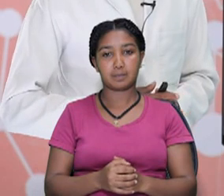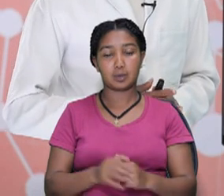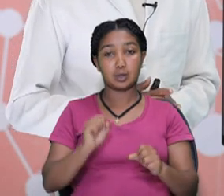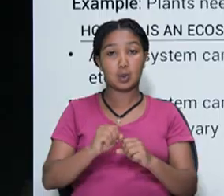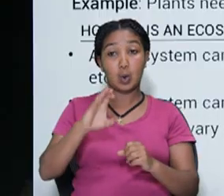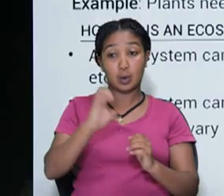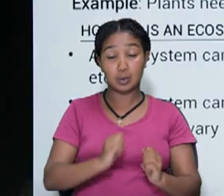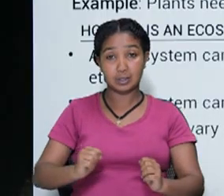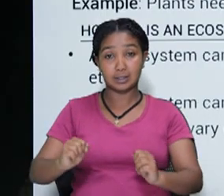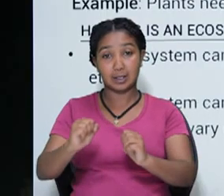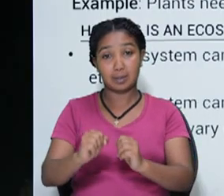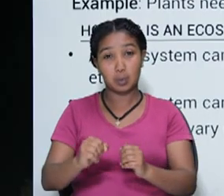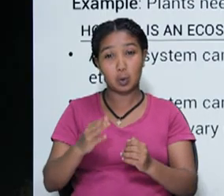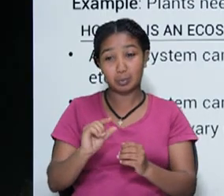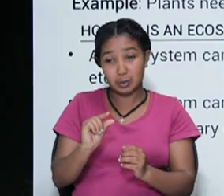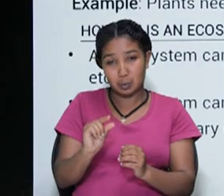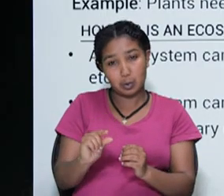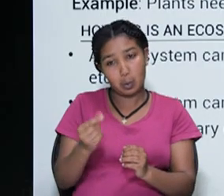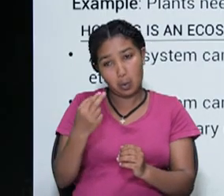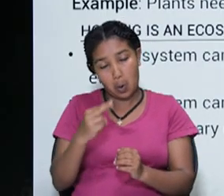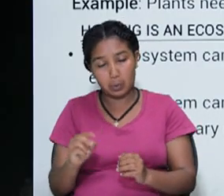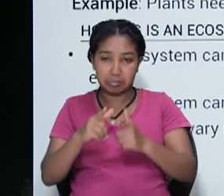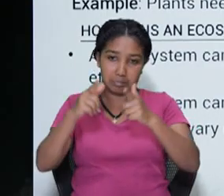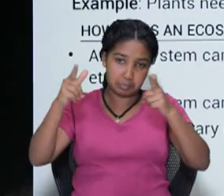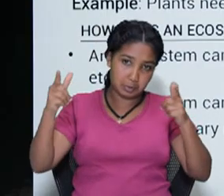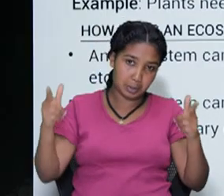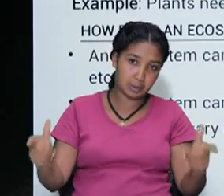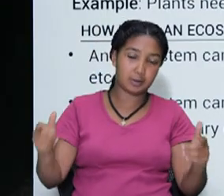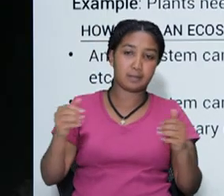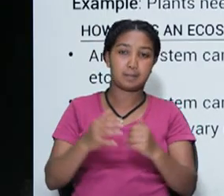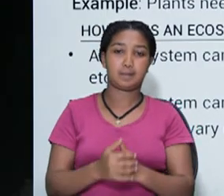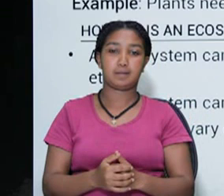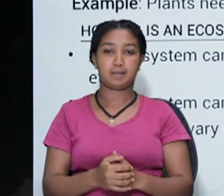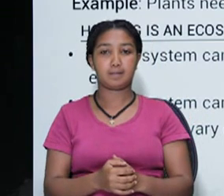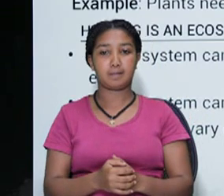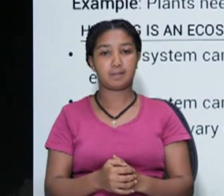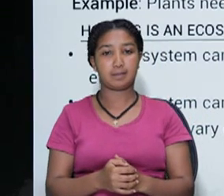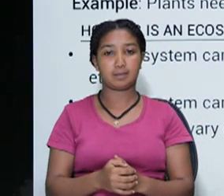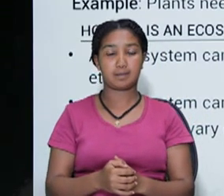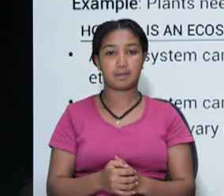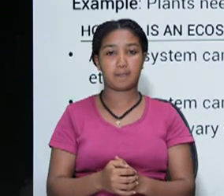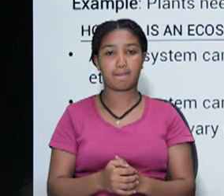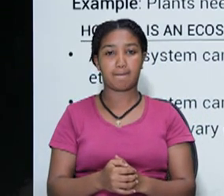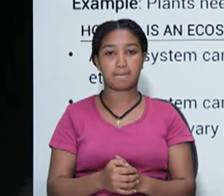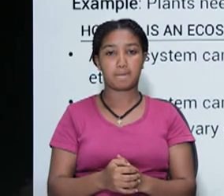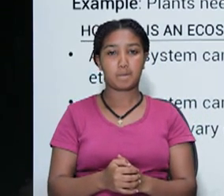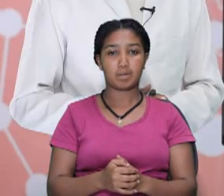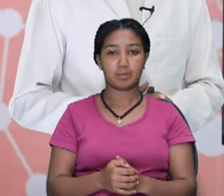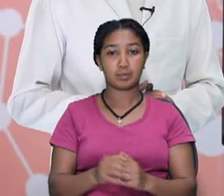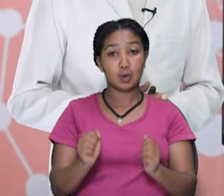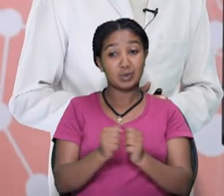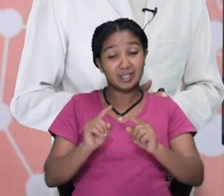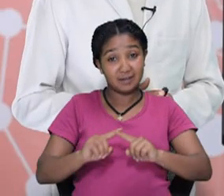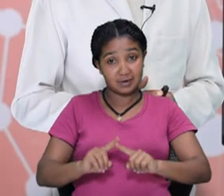So ecosystems could be small ecosystems, and some of the ecosystem could be very big ecosystems